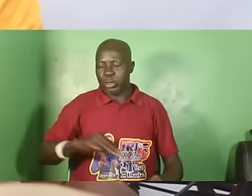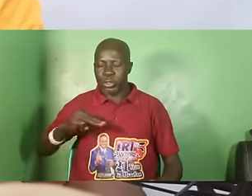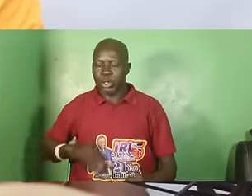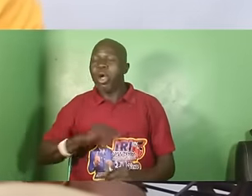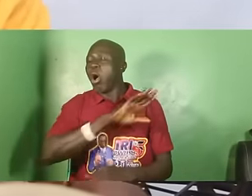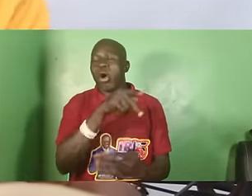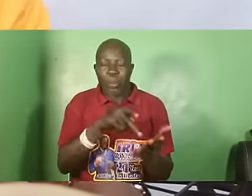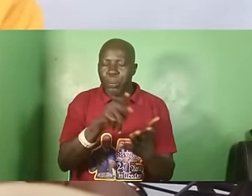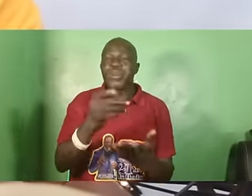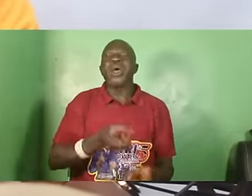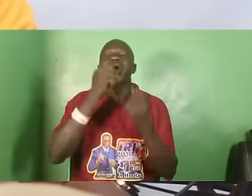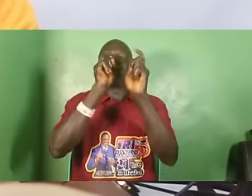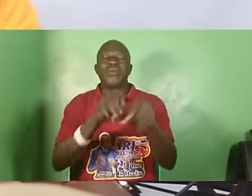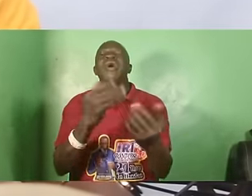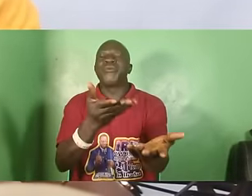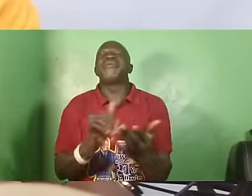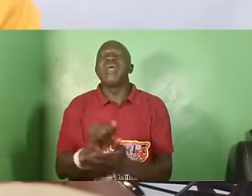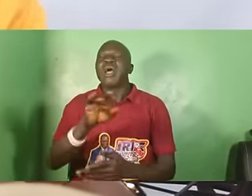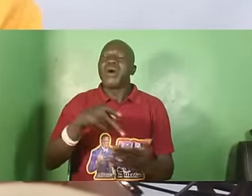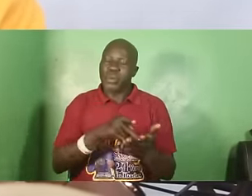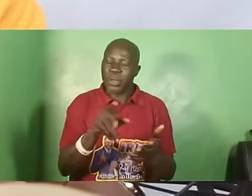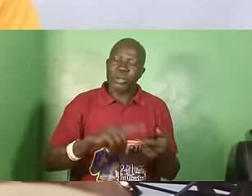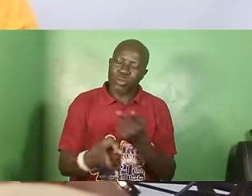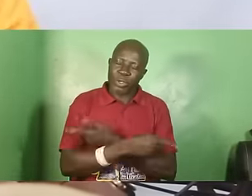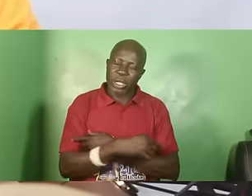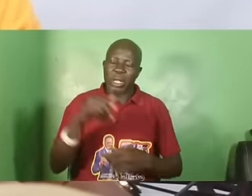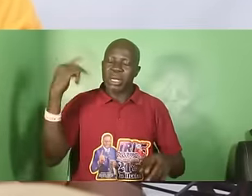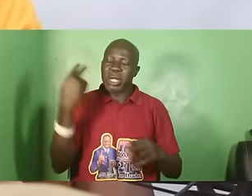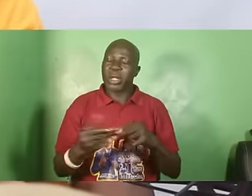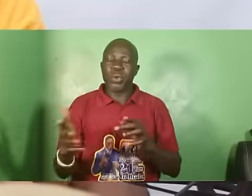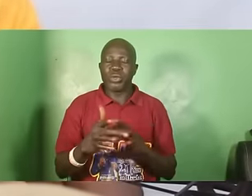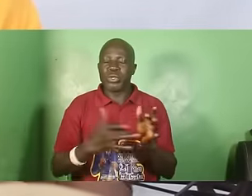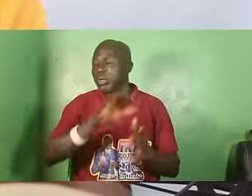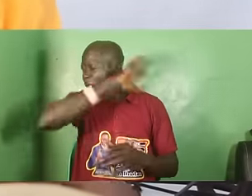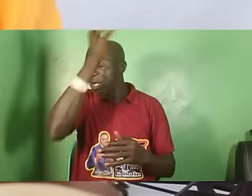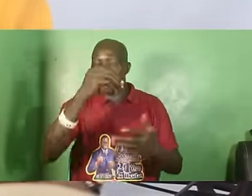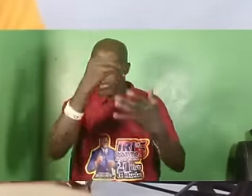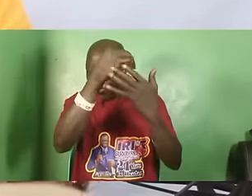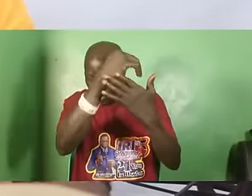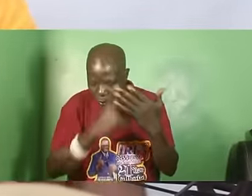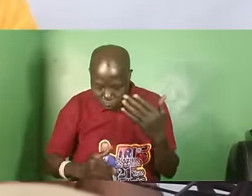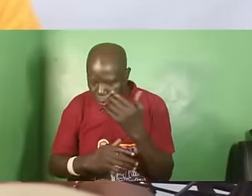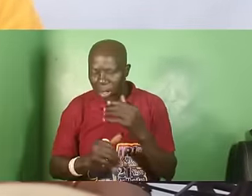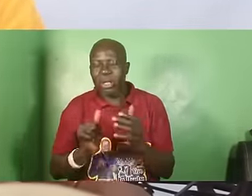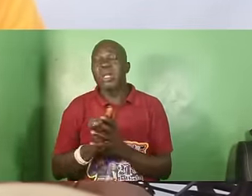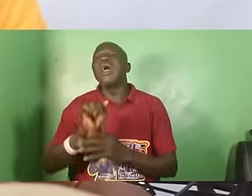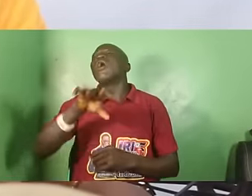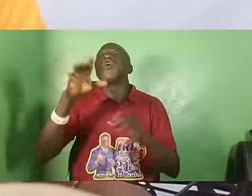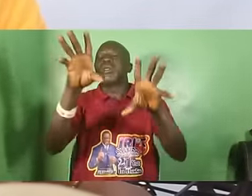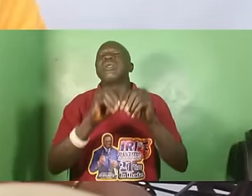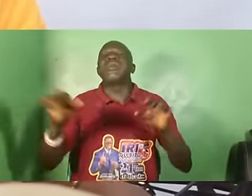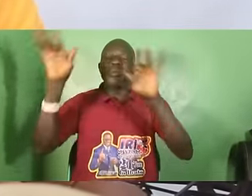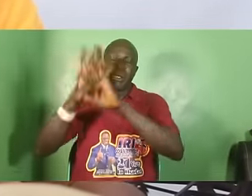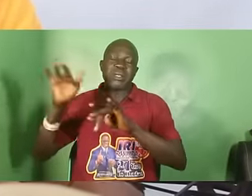ministry. And then, sorry, my dear. Those of you that pay, you're coming out. And you tell my son only. Those of you that pay, you're coming out. Go, just go. You're coming out. Amen. Amen. Amen. Amen. Amen. Amen. Amen. Amen.